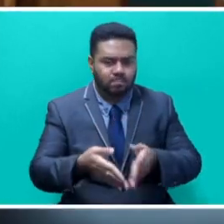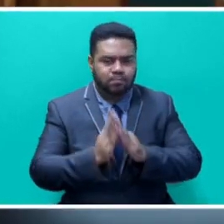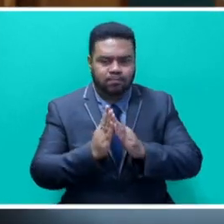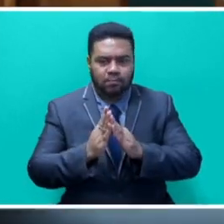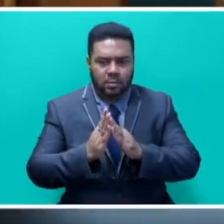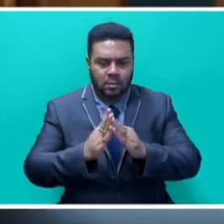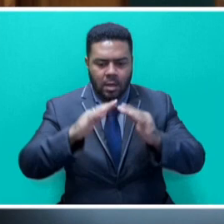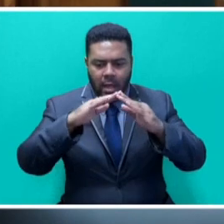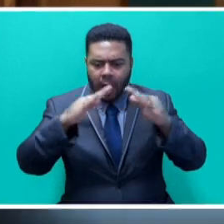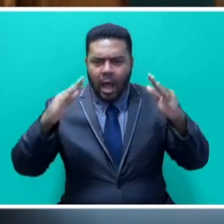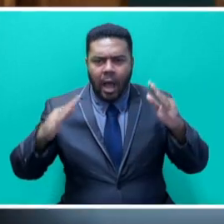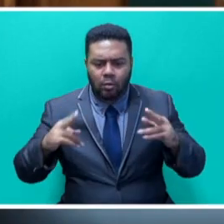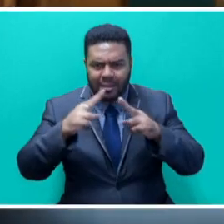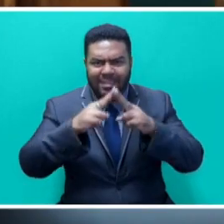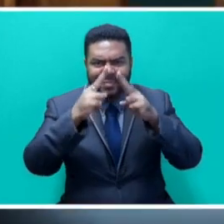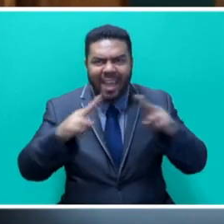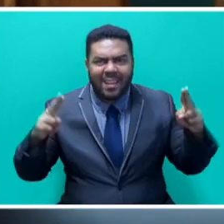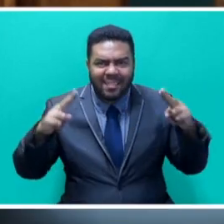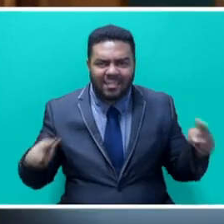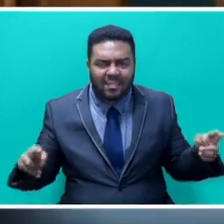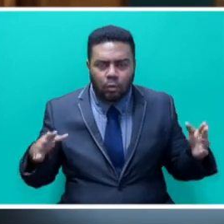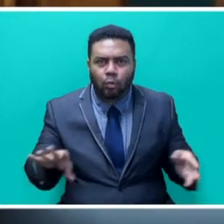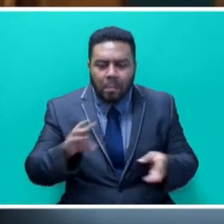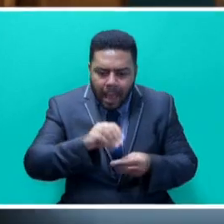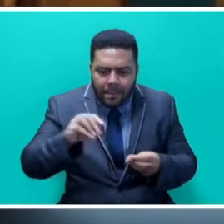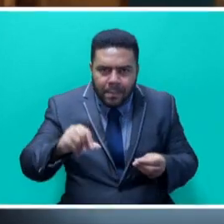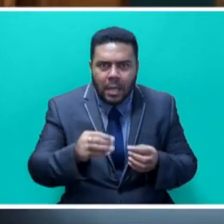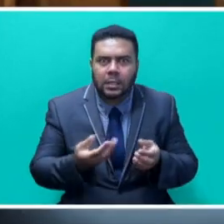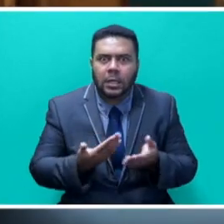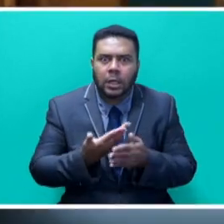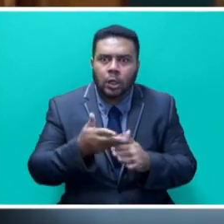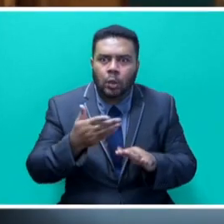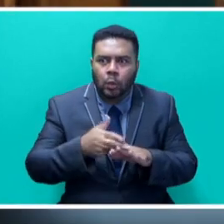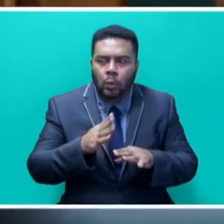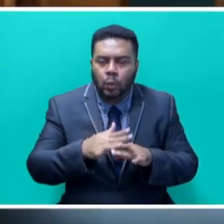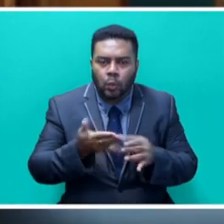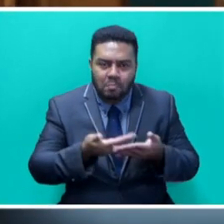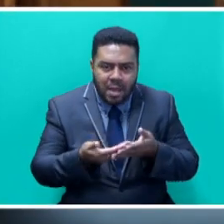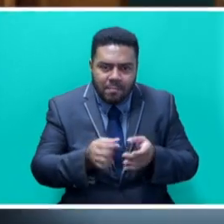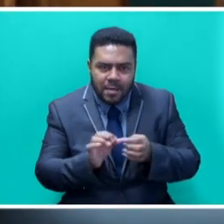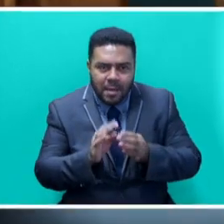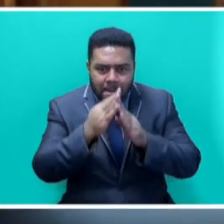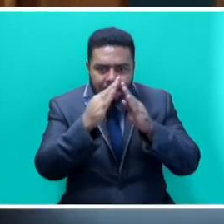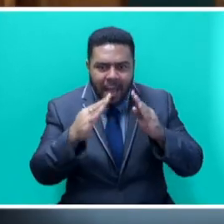seedlings. This has come with an investment of